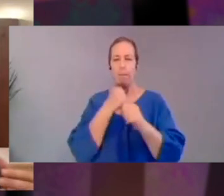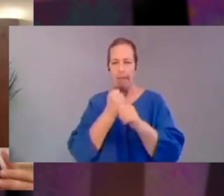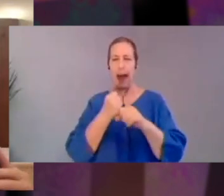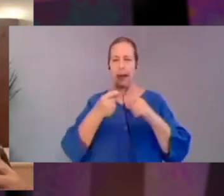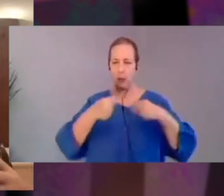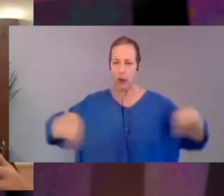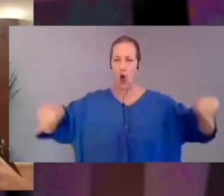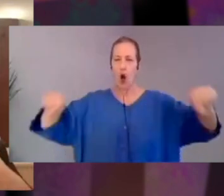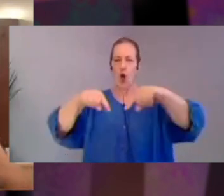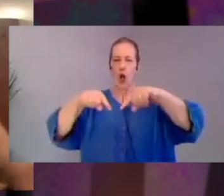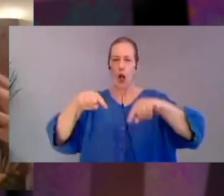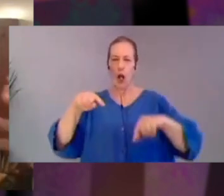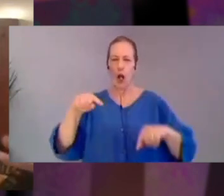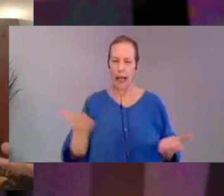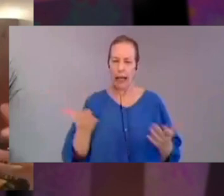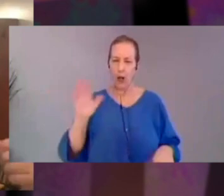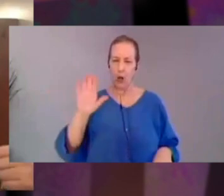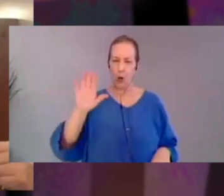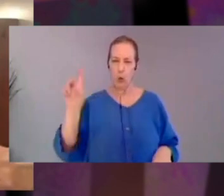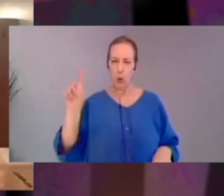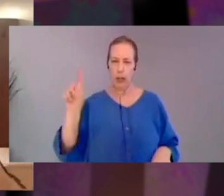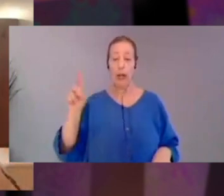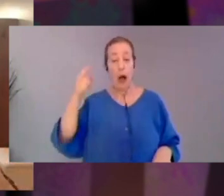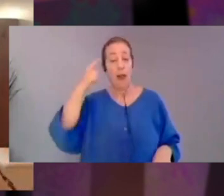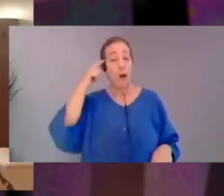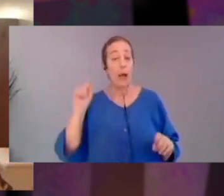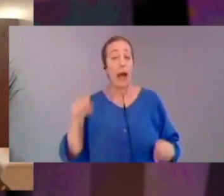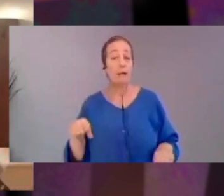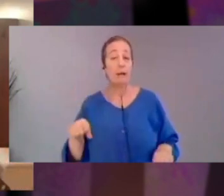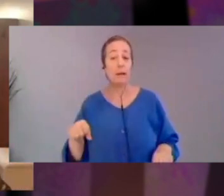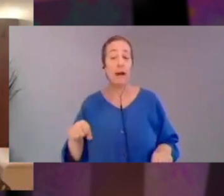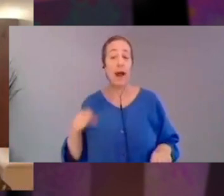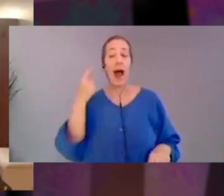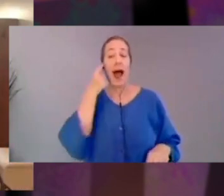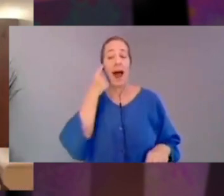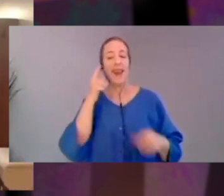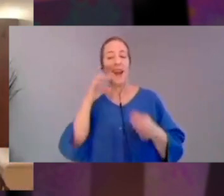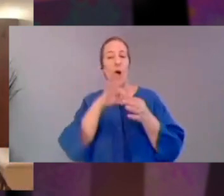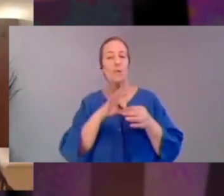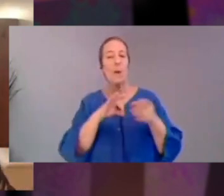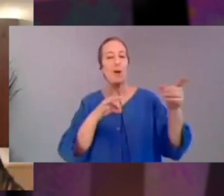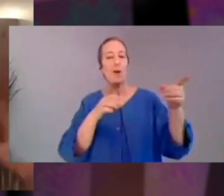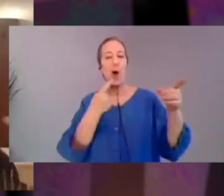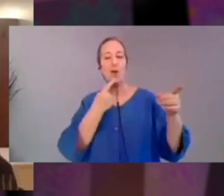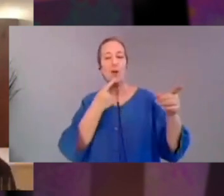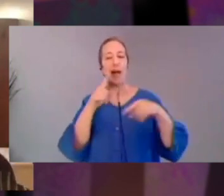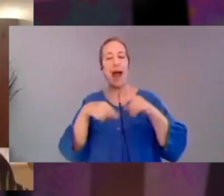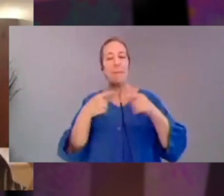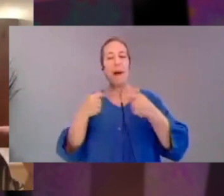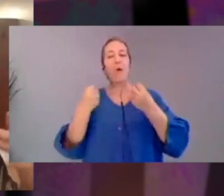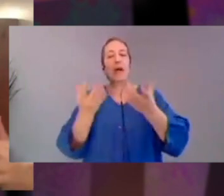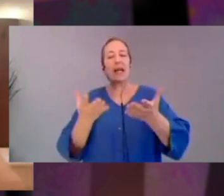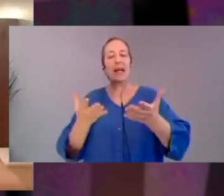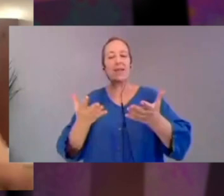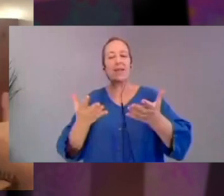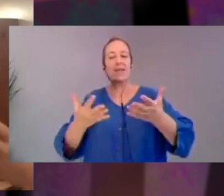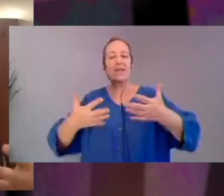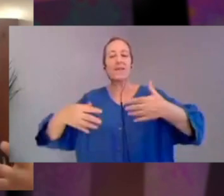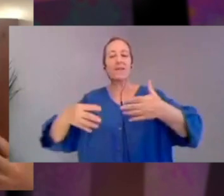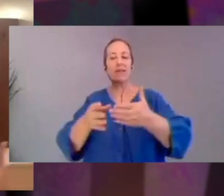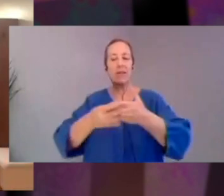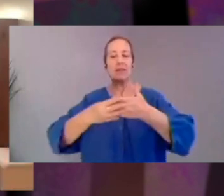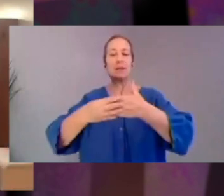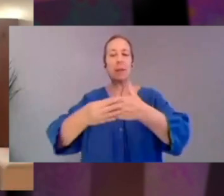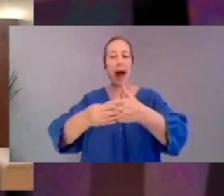can. And I think it's so much about the spaciousness that you're offering, leaving space that no one approaches the approach. But if you offer